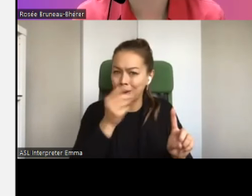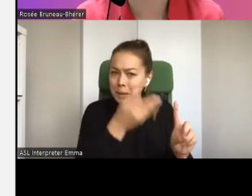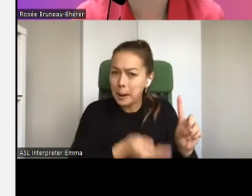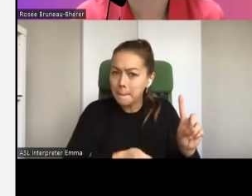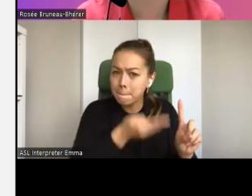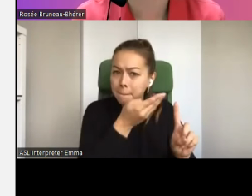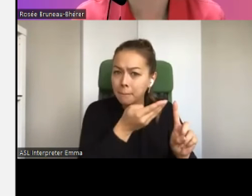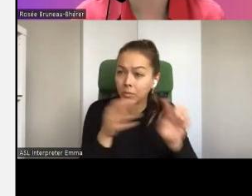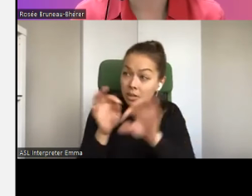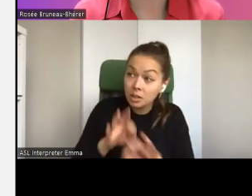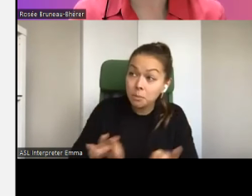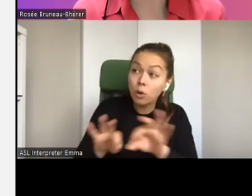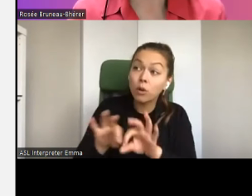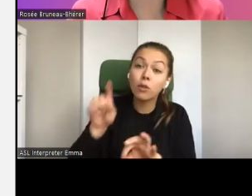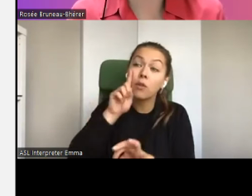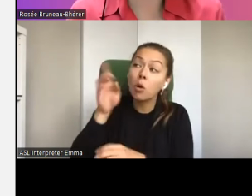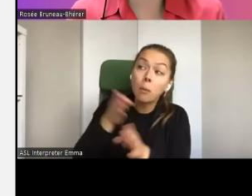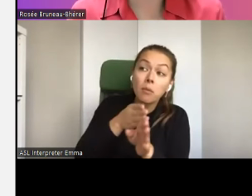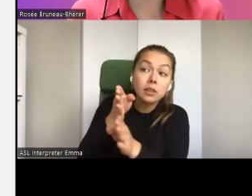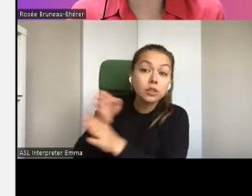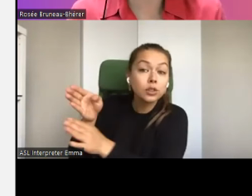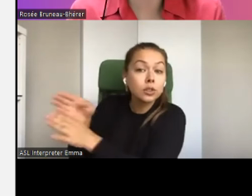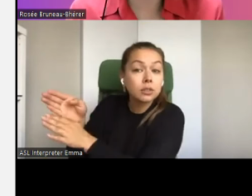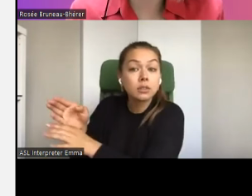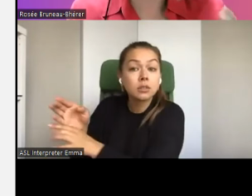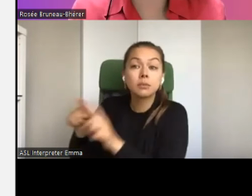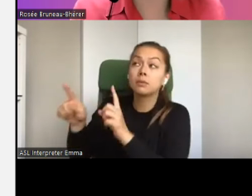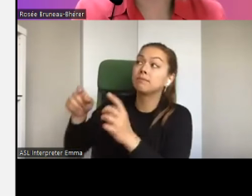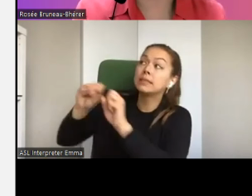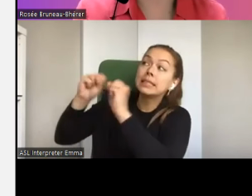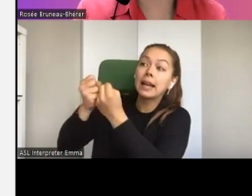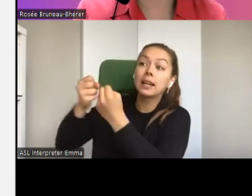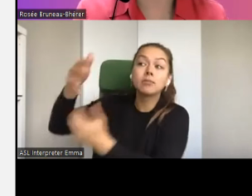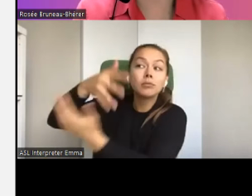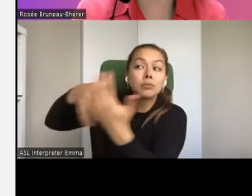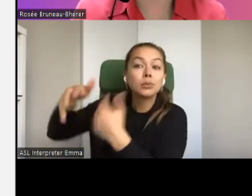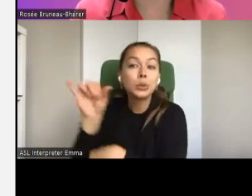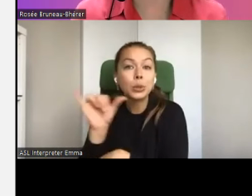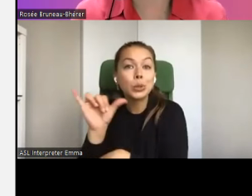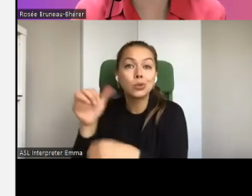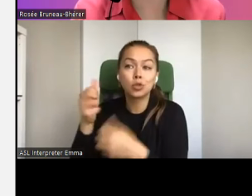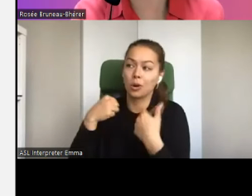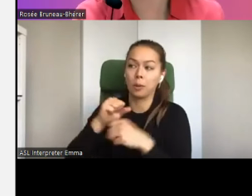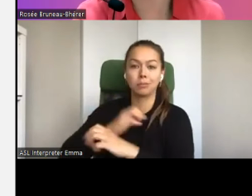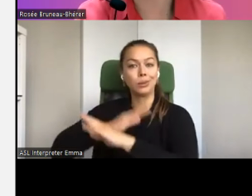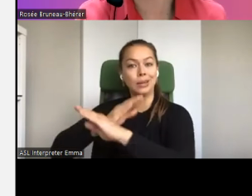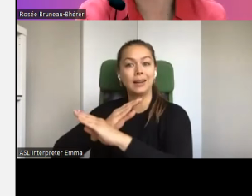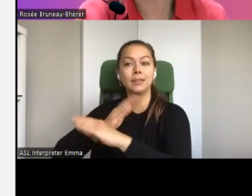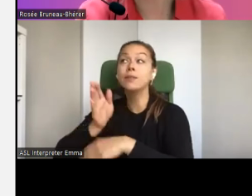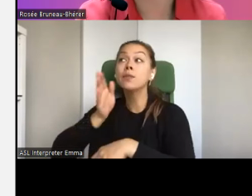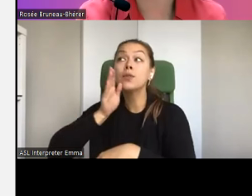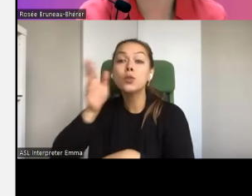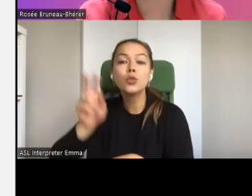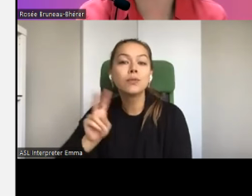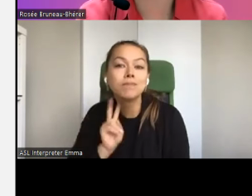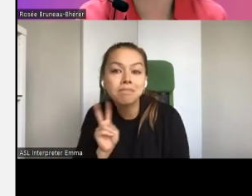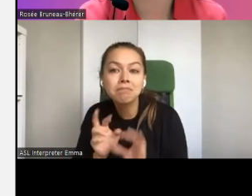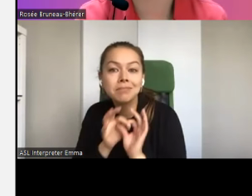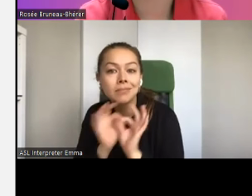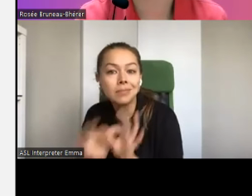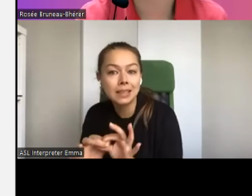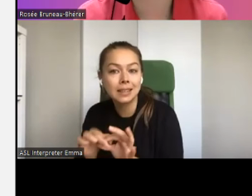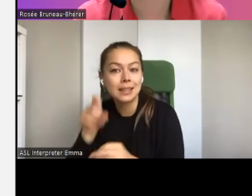for society, which wants to protect potential victims of sexual abuse. This is if a non-trauma